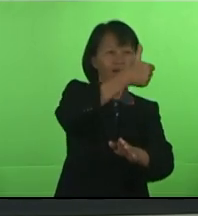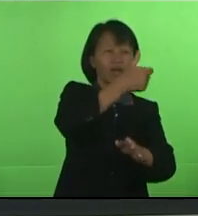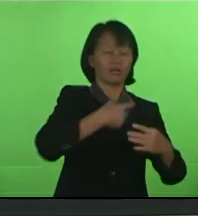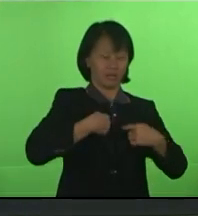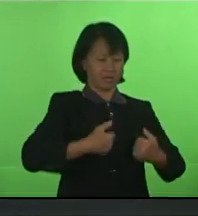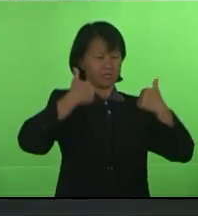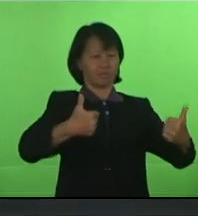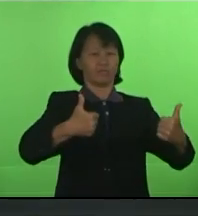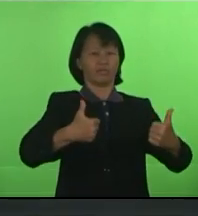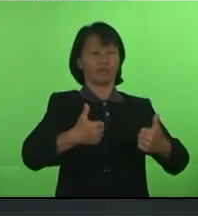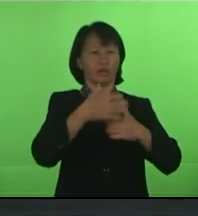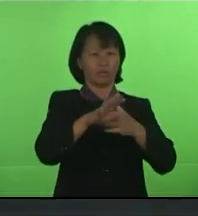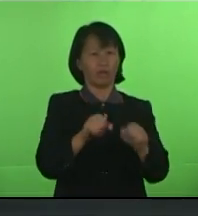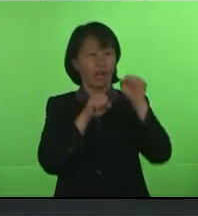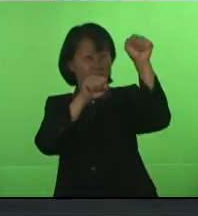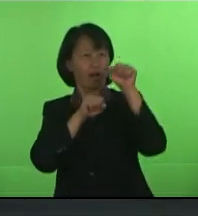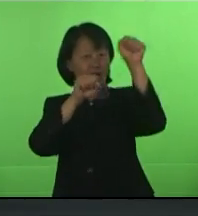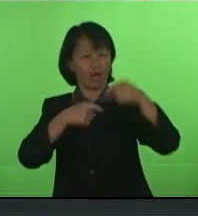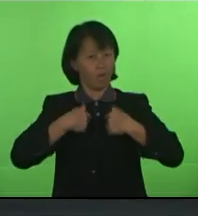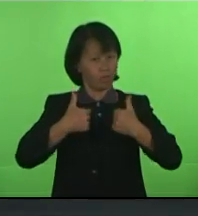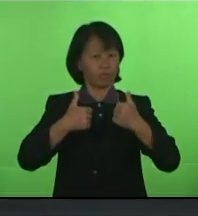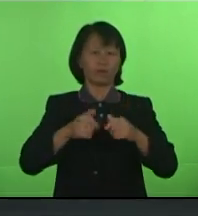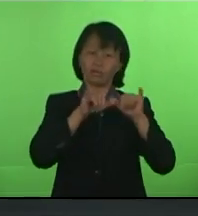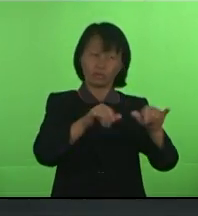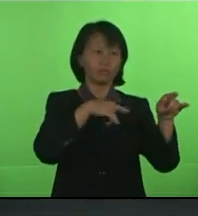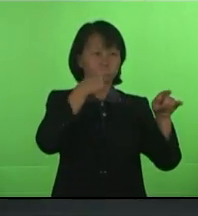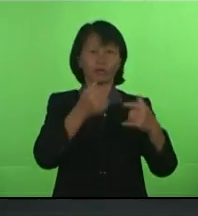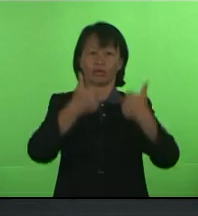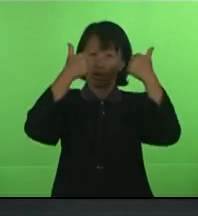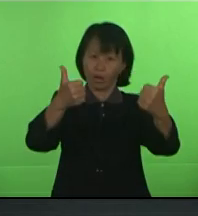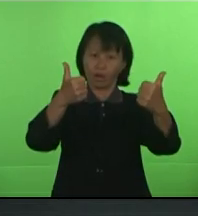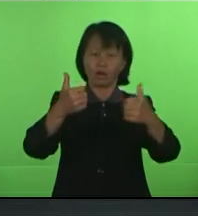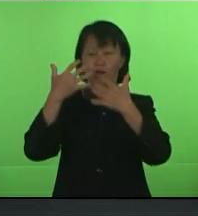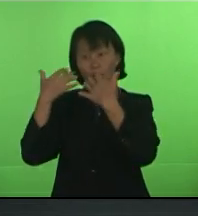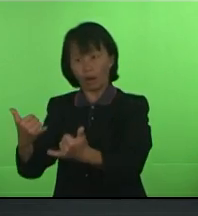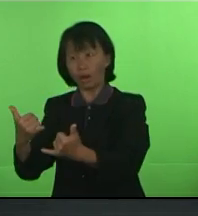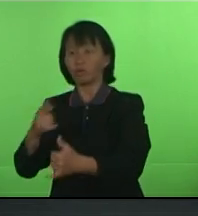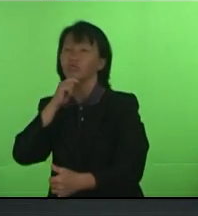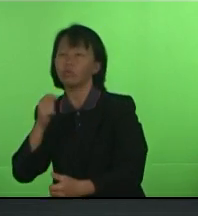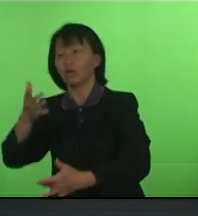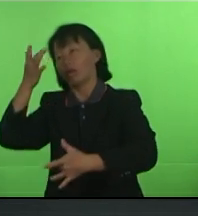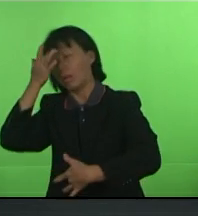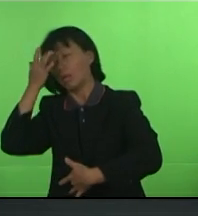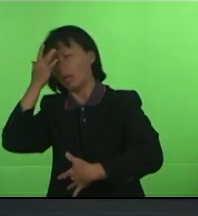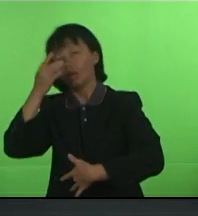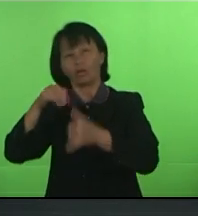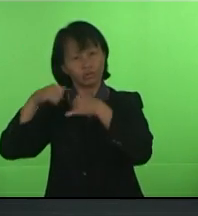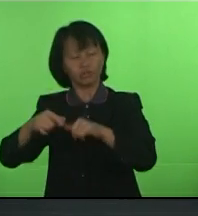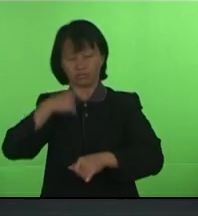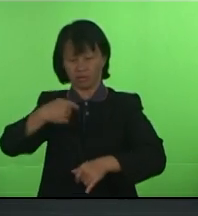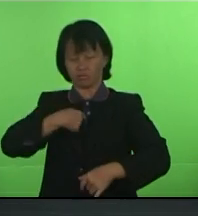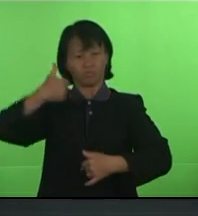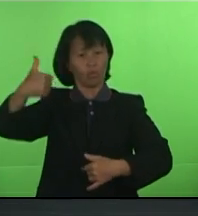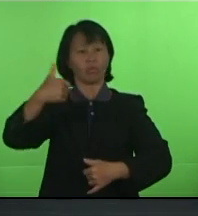he became the champ, and even though he's no longer the champ, in fact he's quite sick and coming through with his